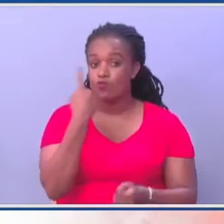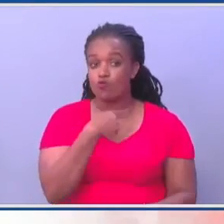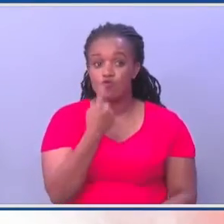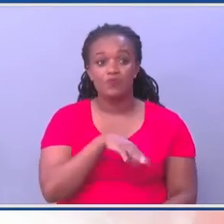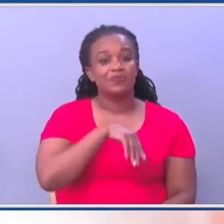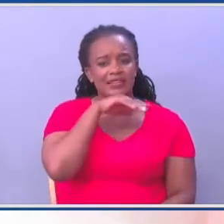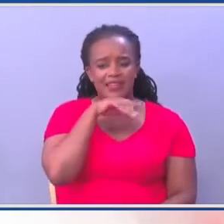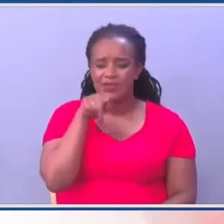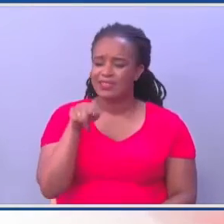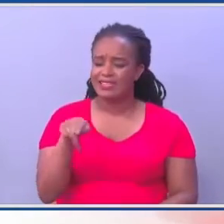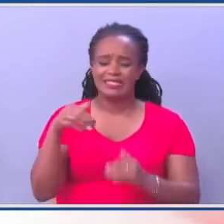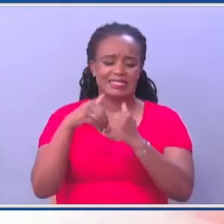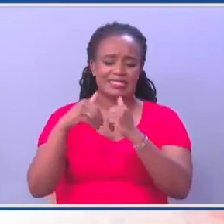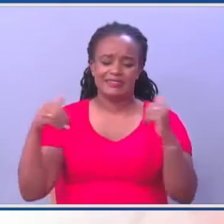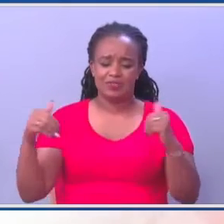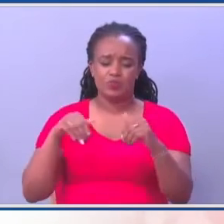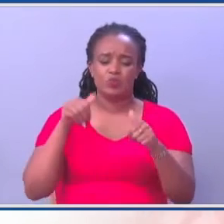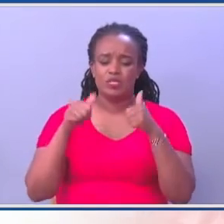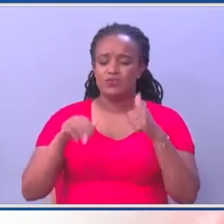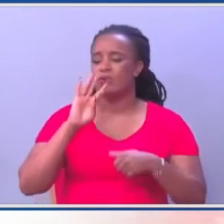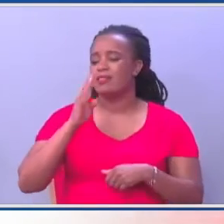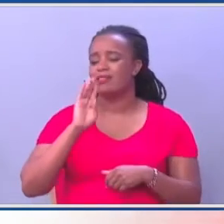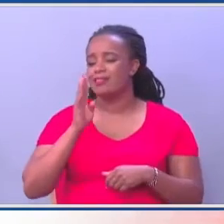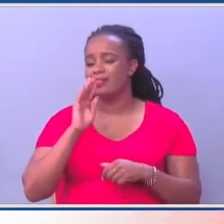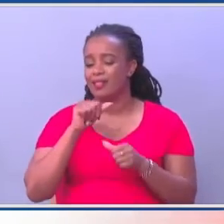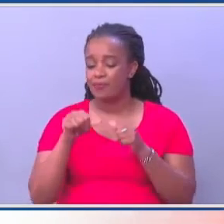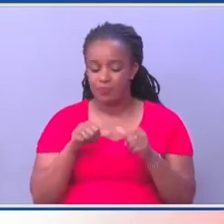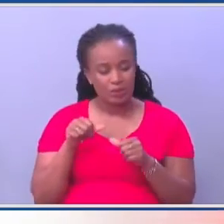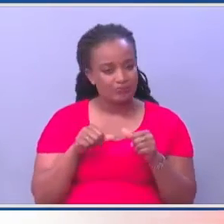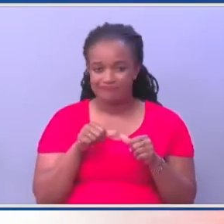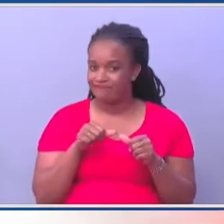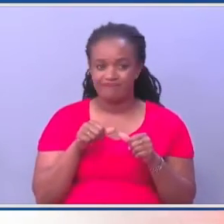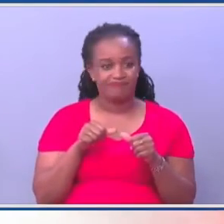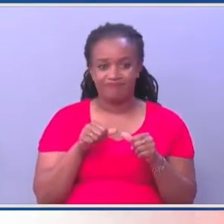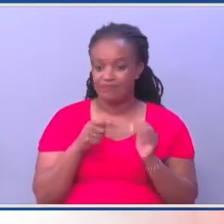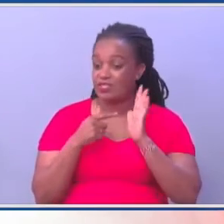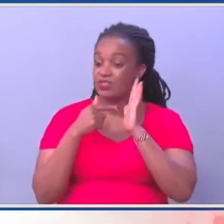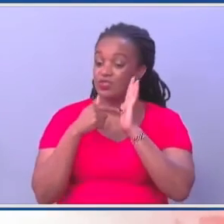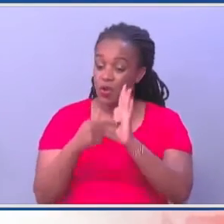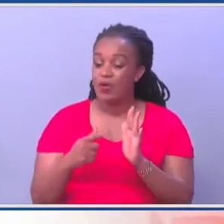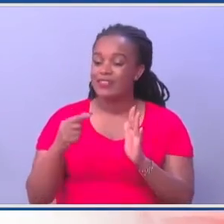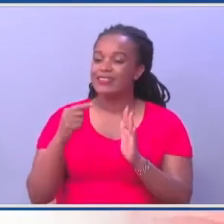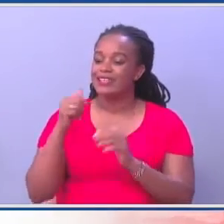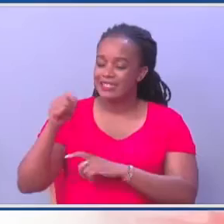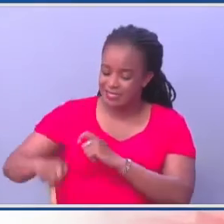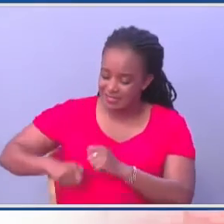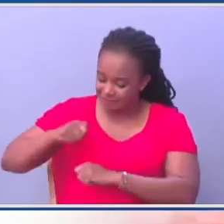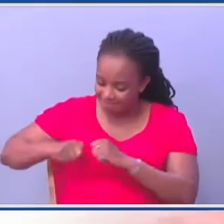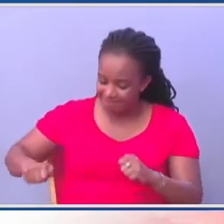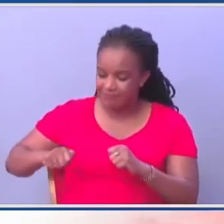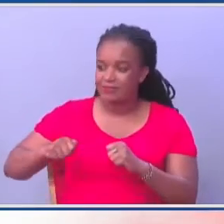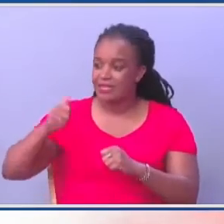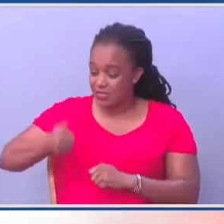this division you talk about is these greedy leaders up here. These greedy leaders are the ones who give